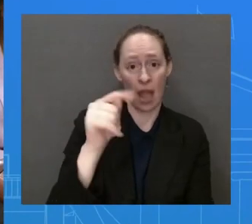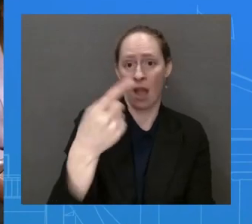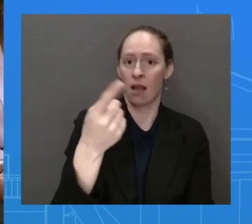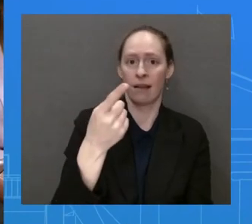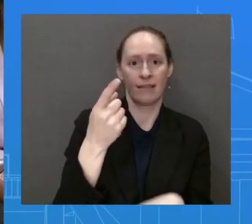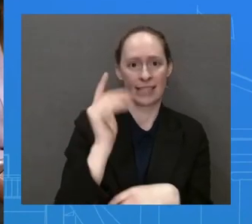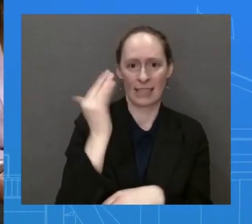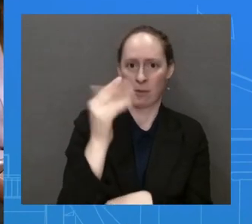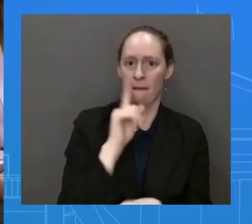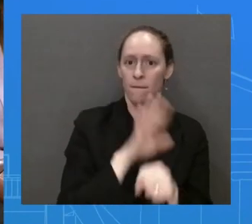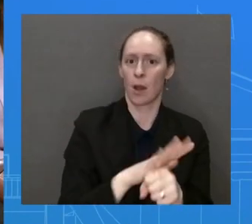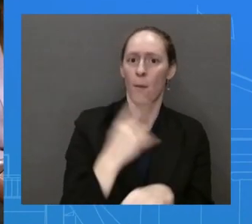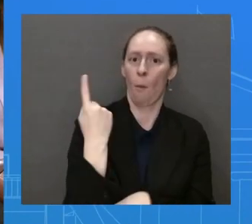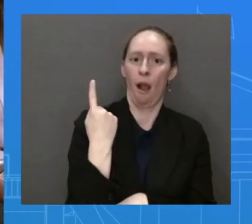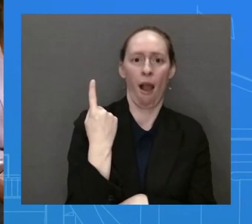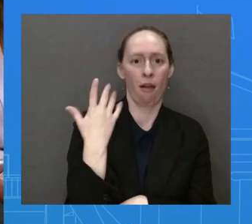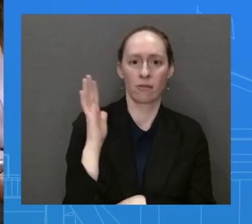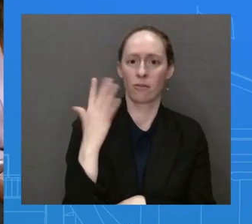handling some of this.